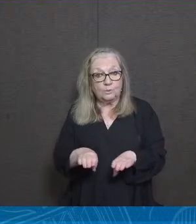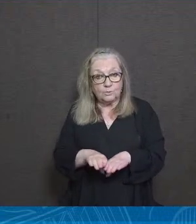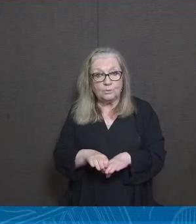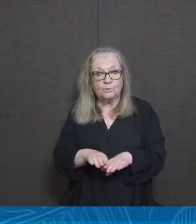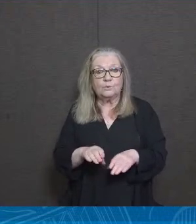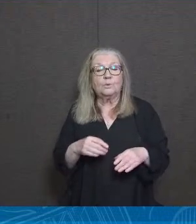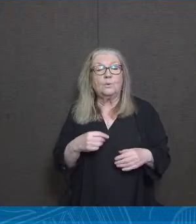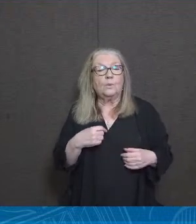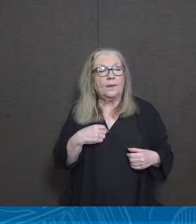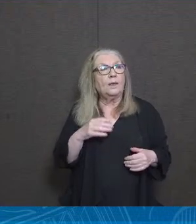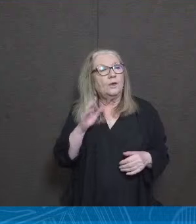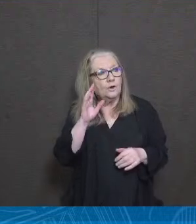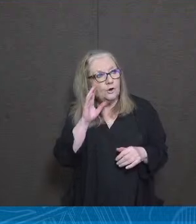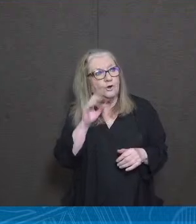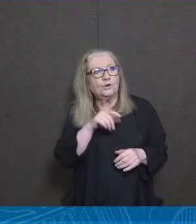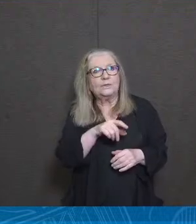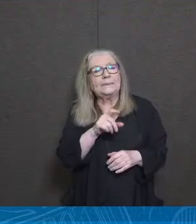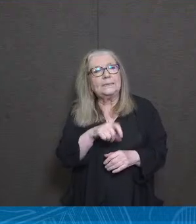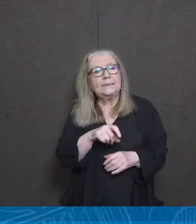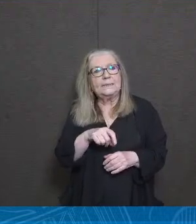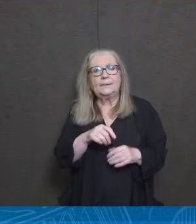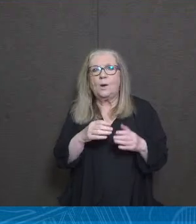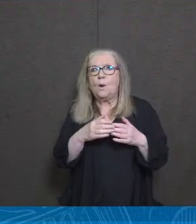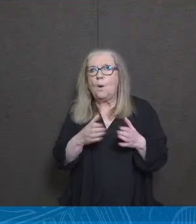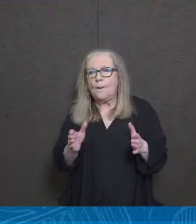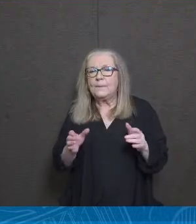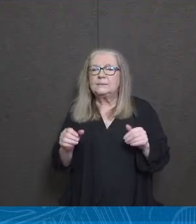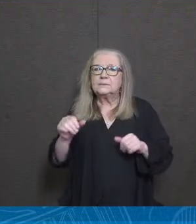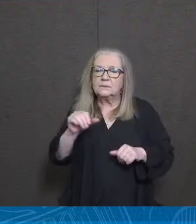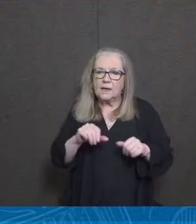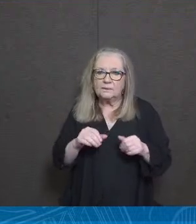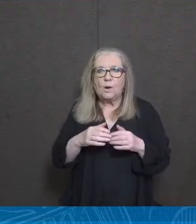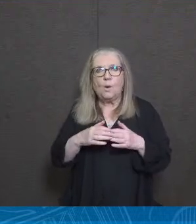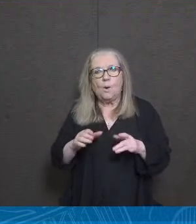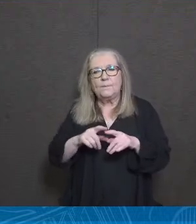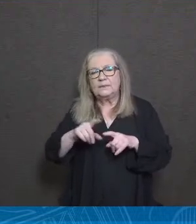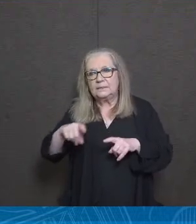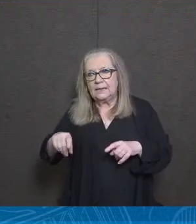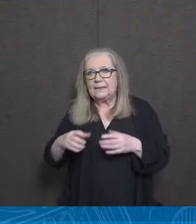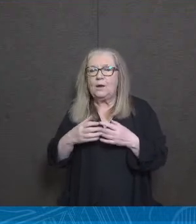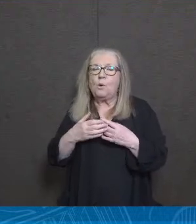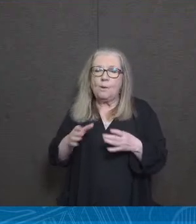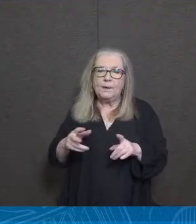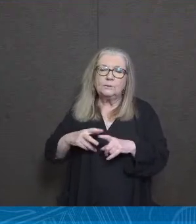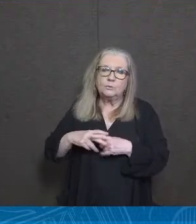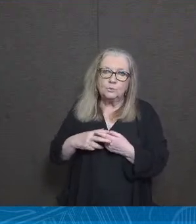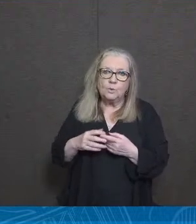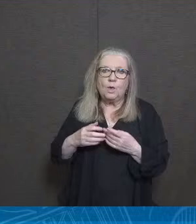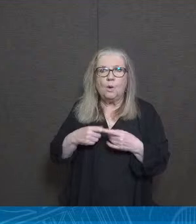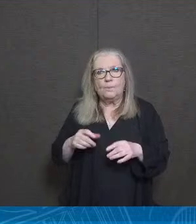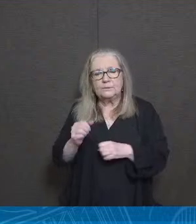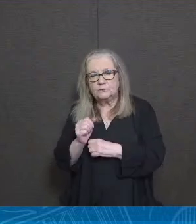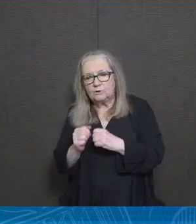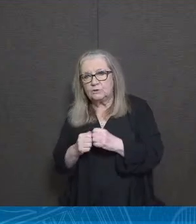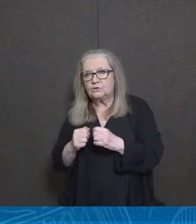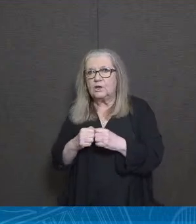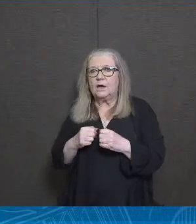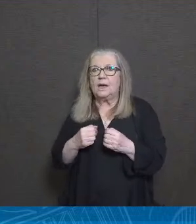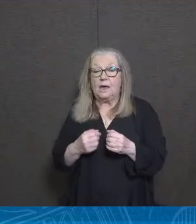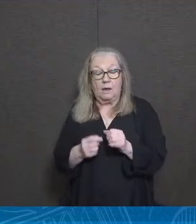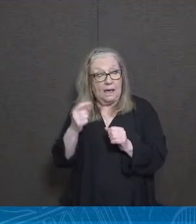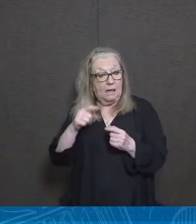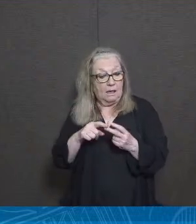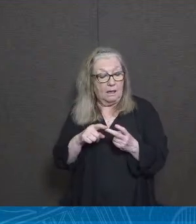need for open science, open data, open tools, open infrastructure, and the opportunity and